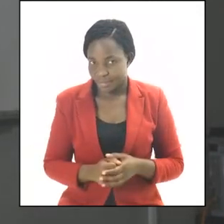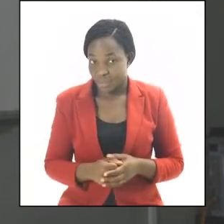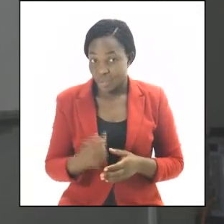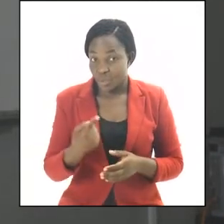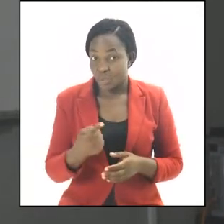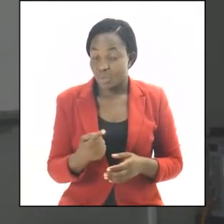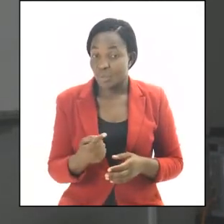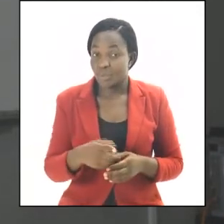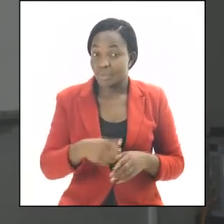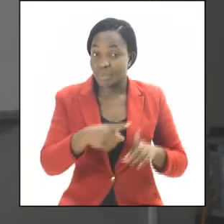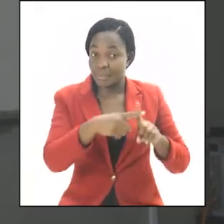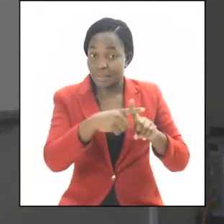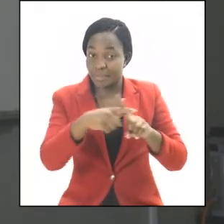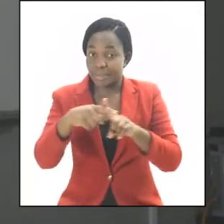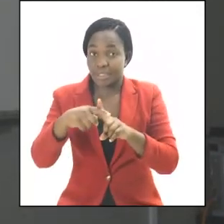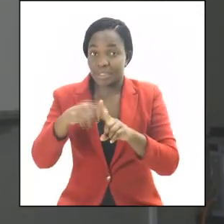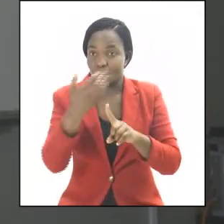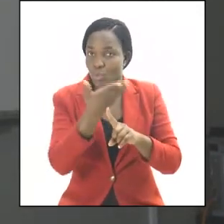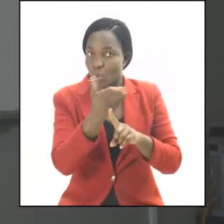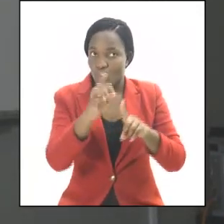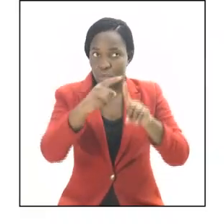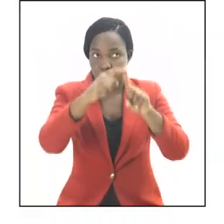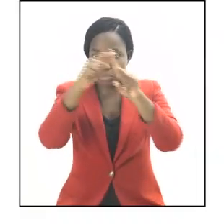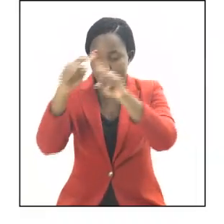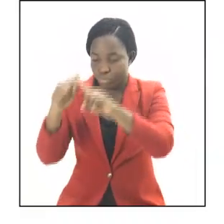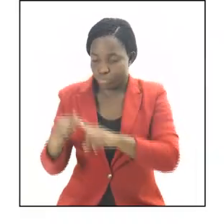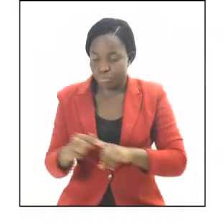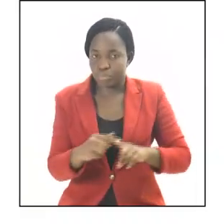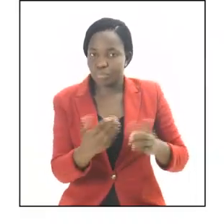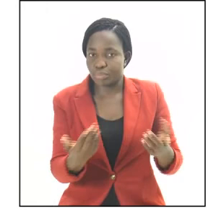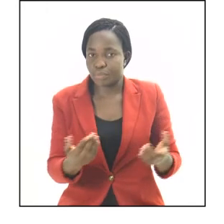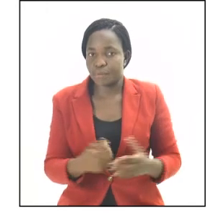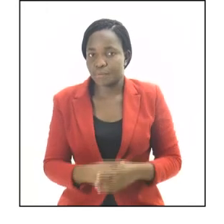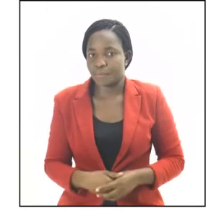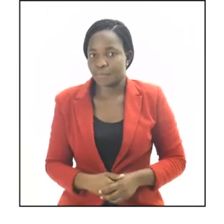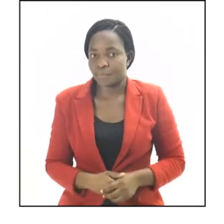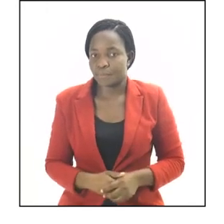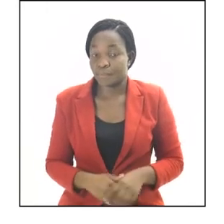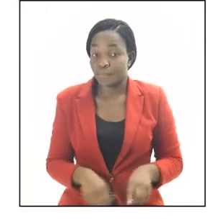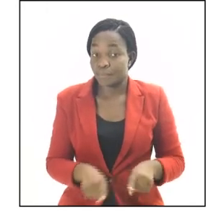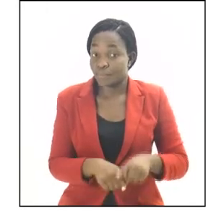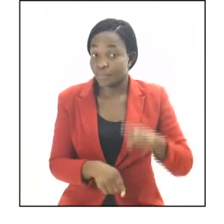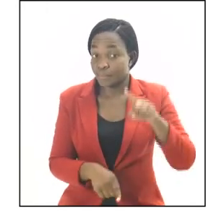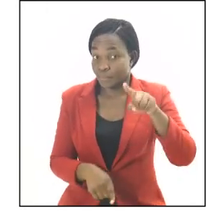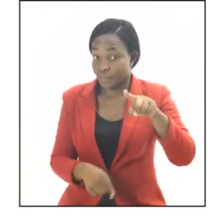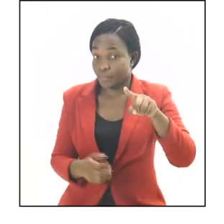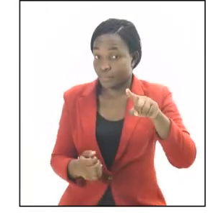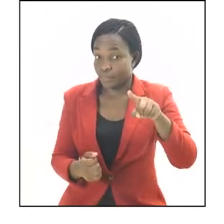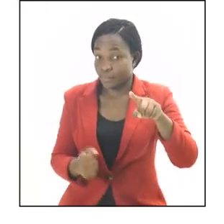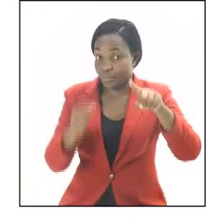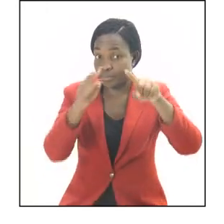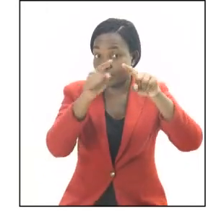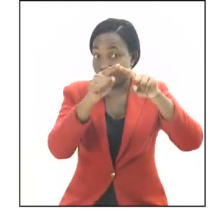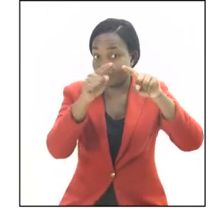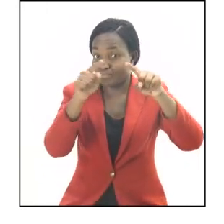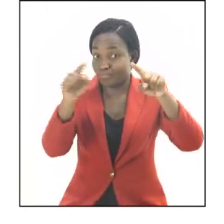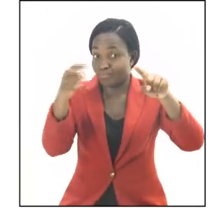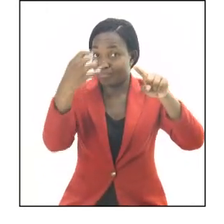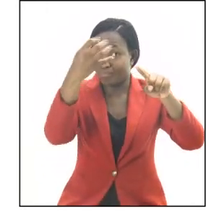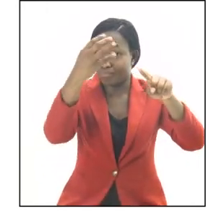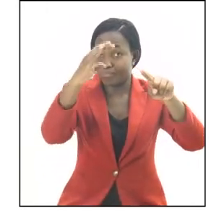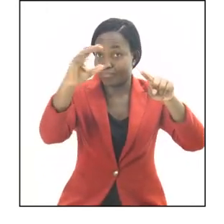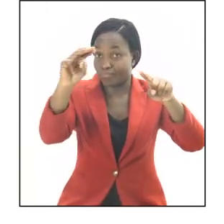add up the length of all the sides. Here, Ben, we've got the length of the top line. It is